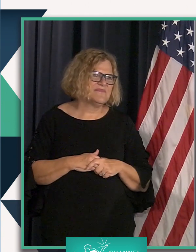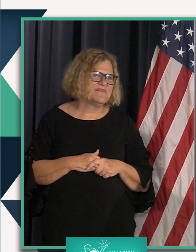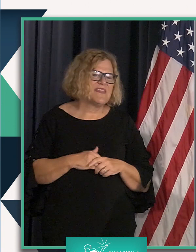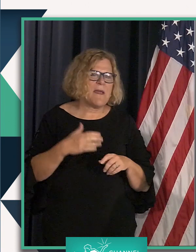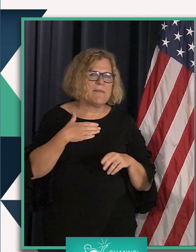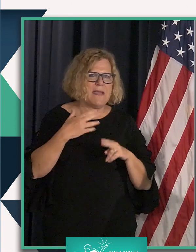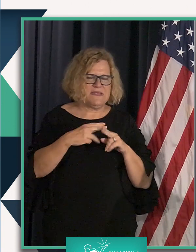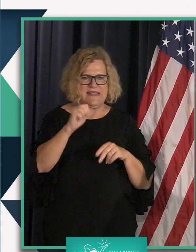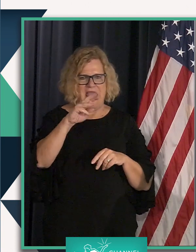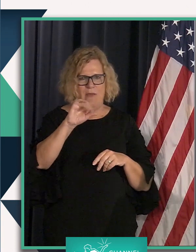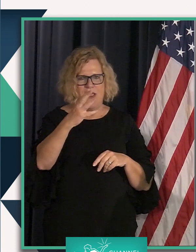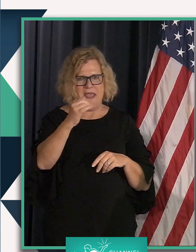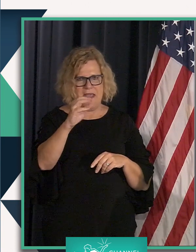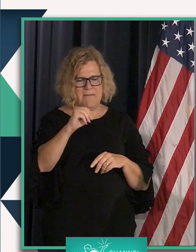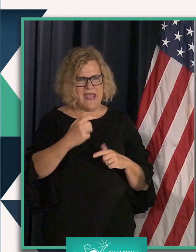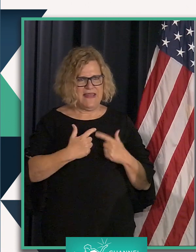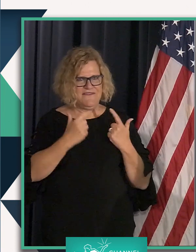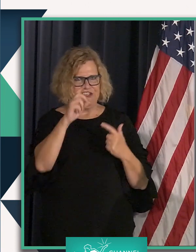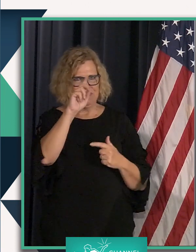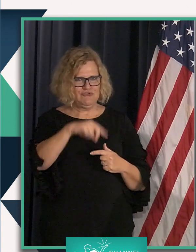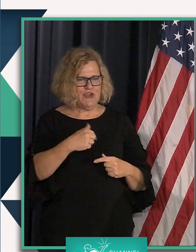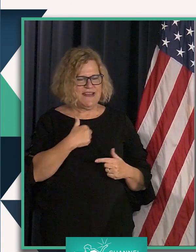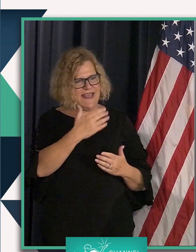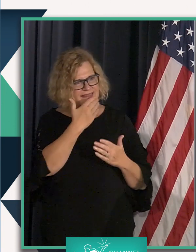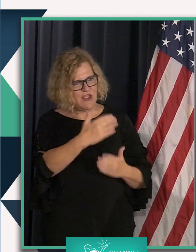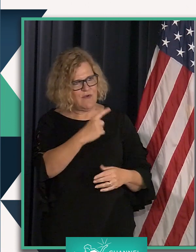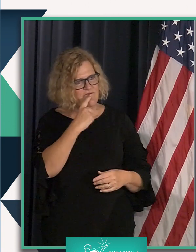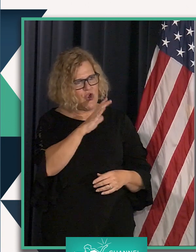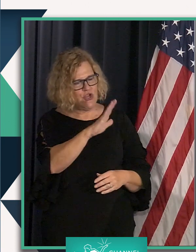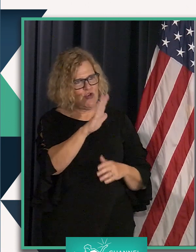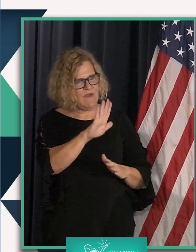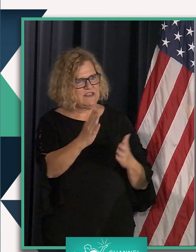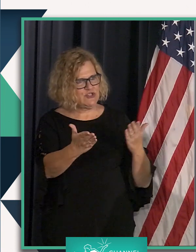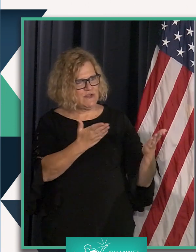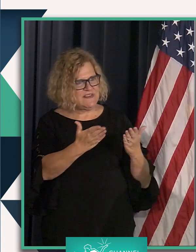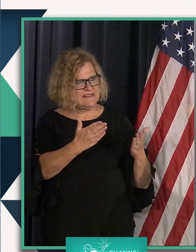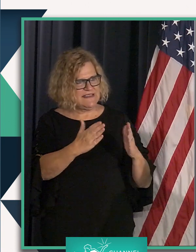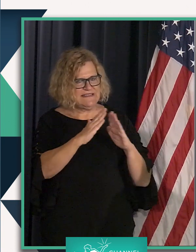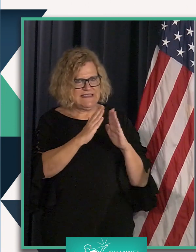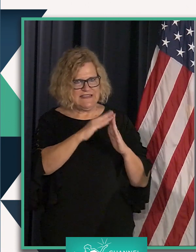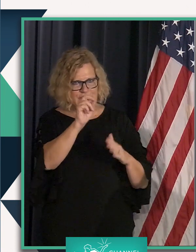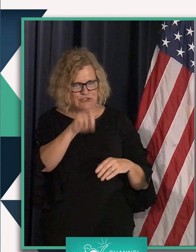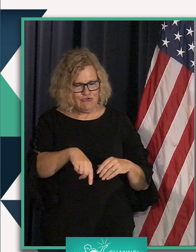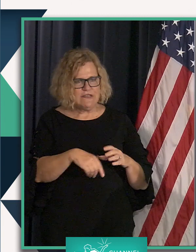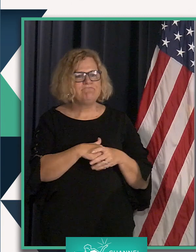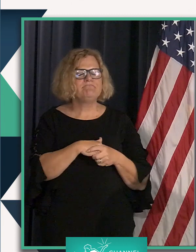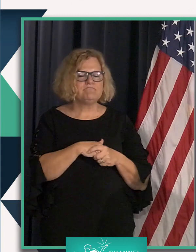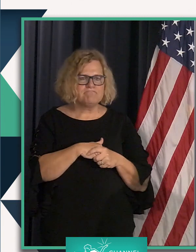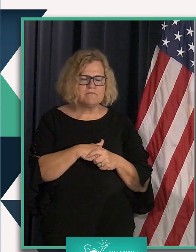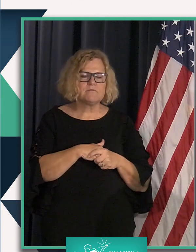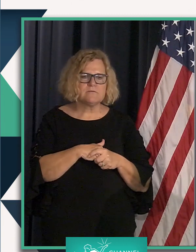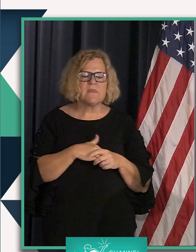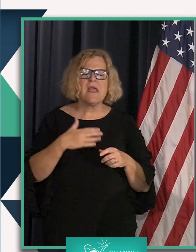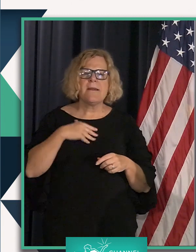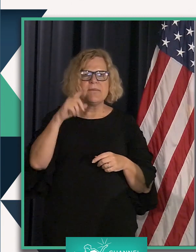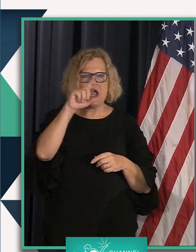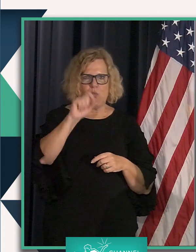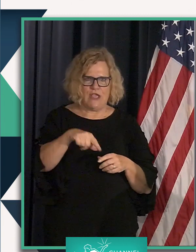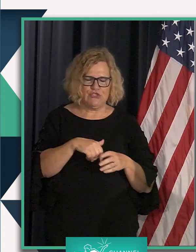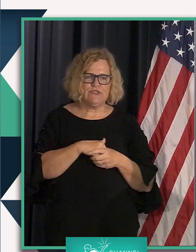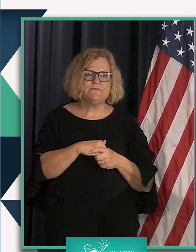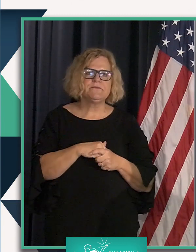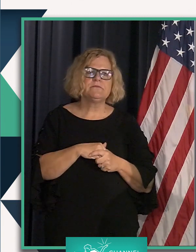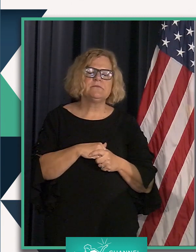My name is Abraham. I live in Detroit. Thank you for your great service in the city of Detroit. My question